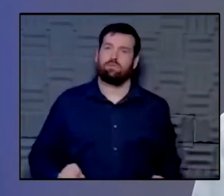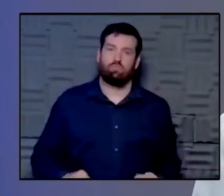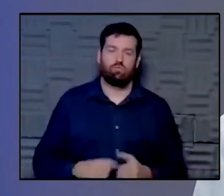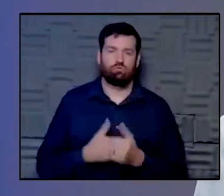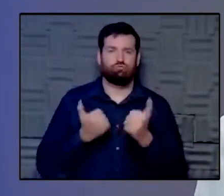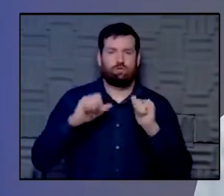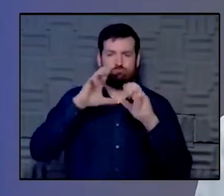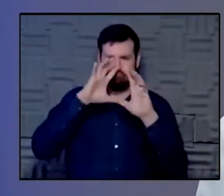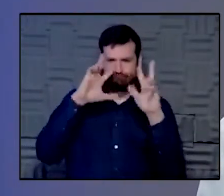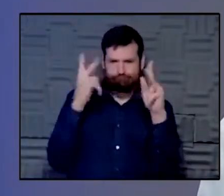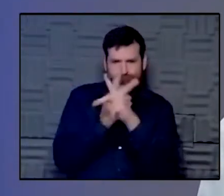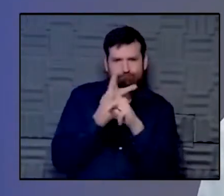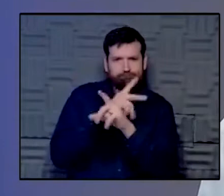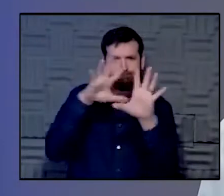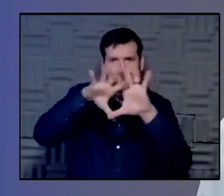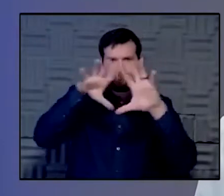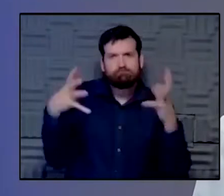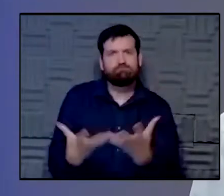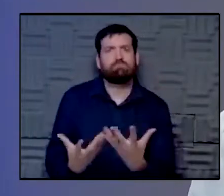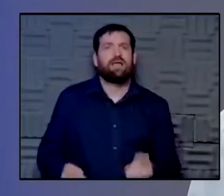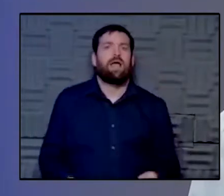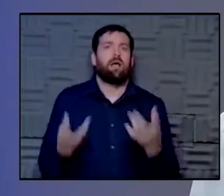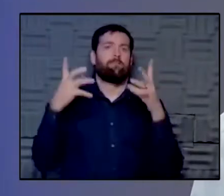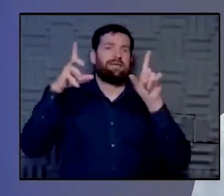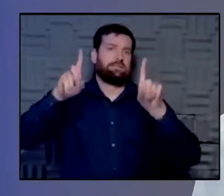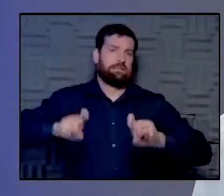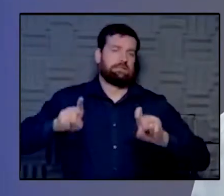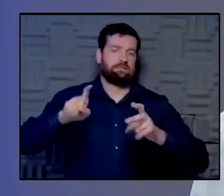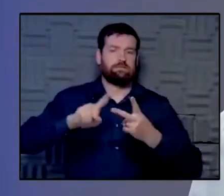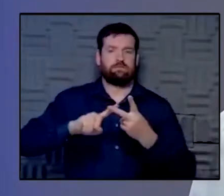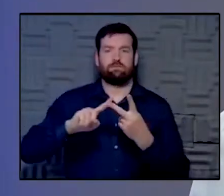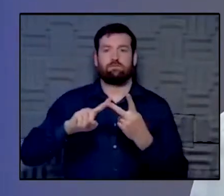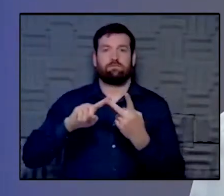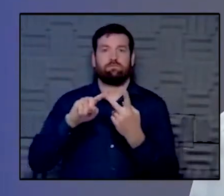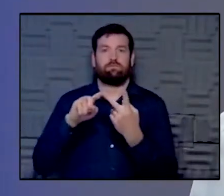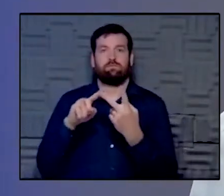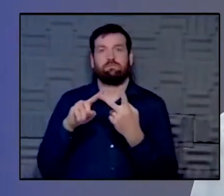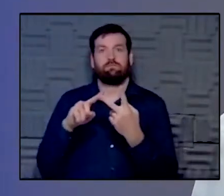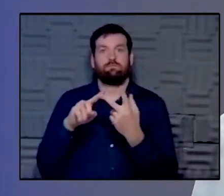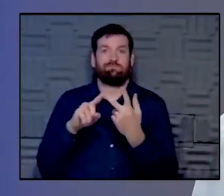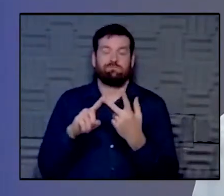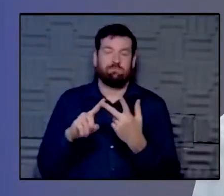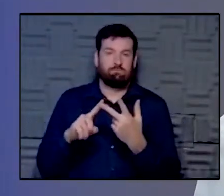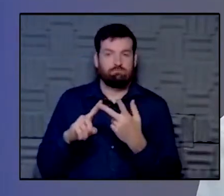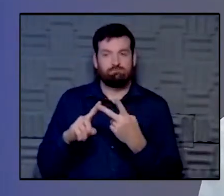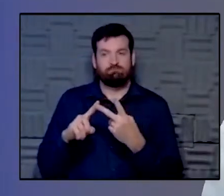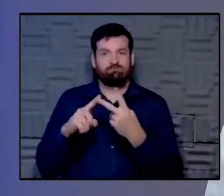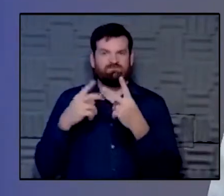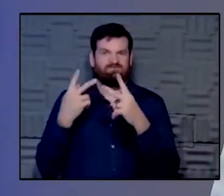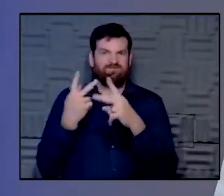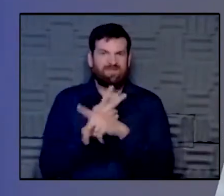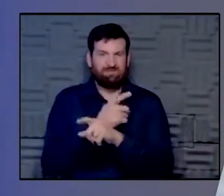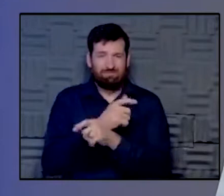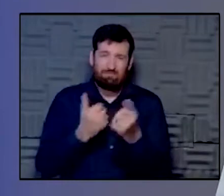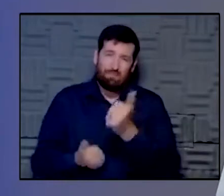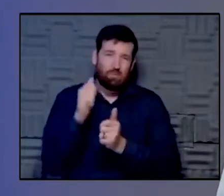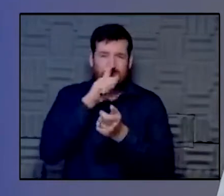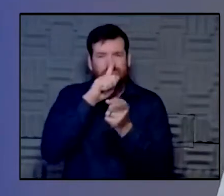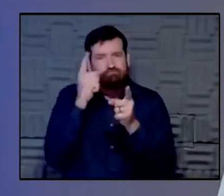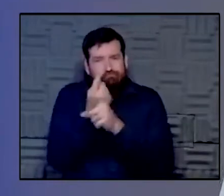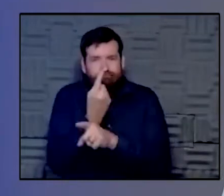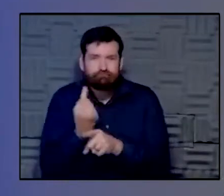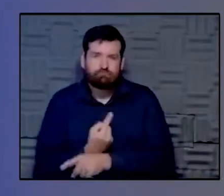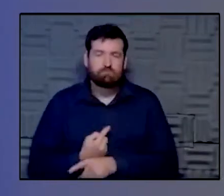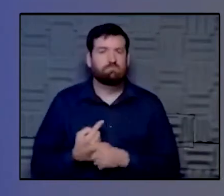total number of people being tested, the total denominator, finally being able to get the most accurate data. So again, I think it's